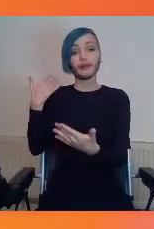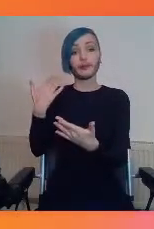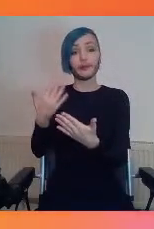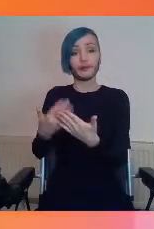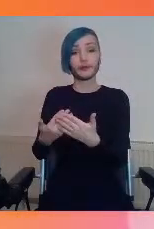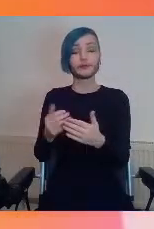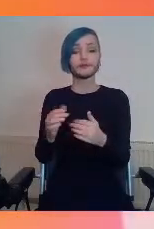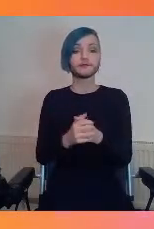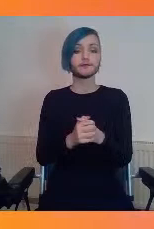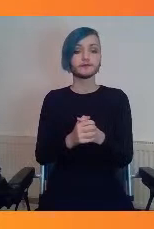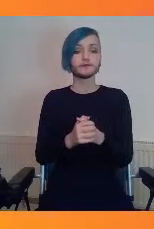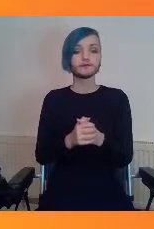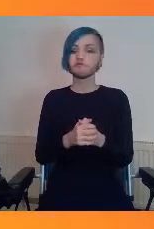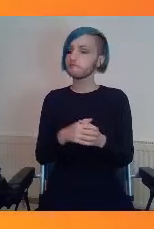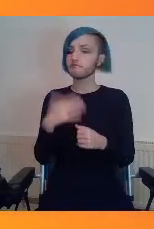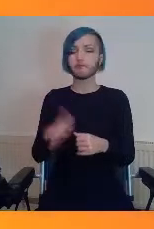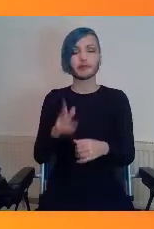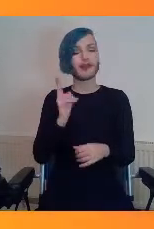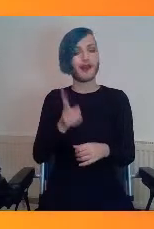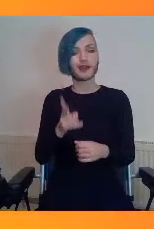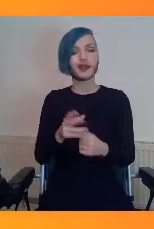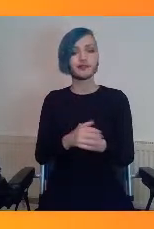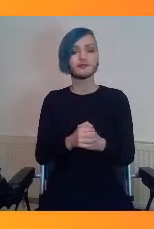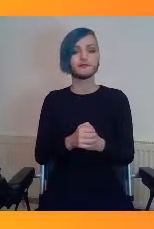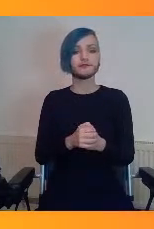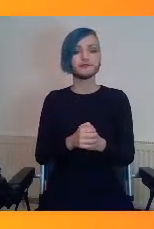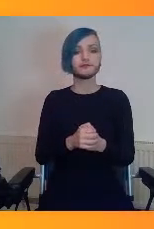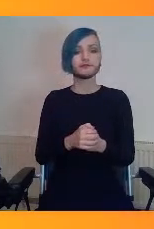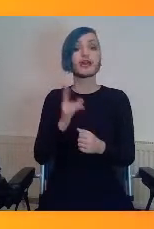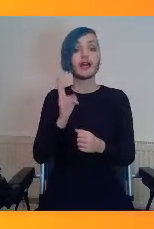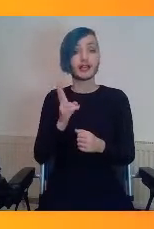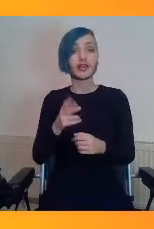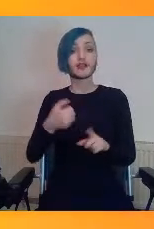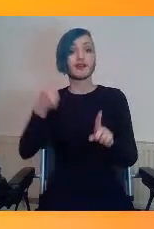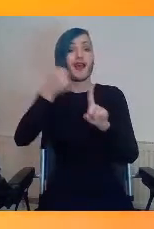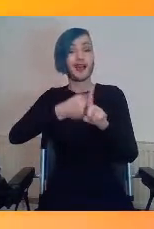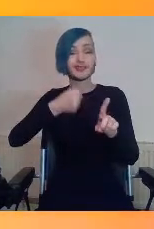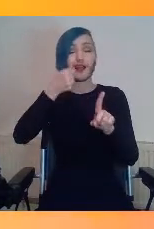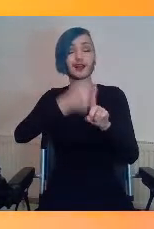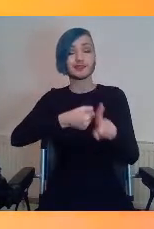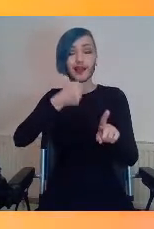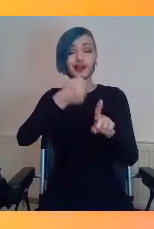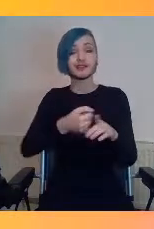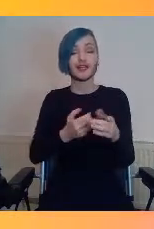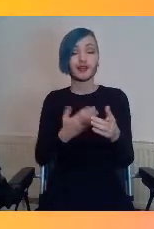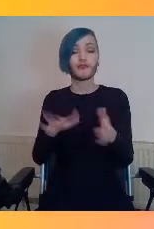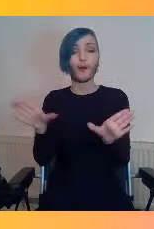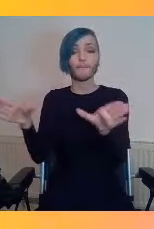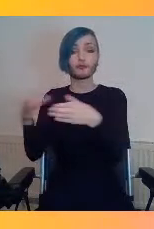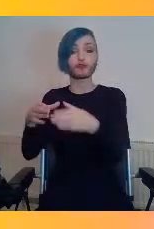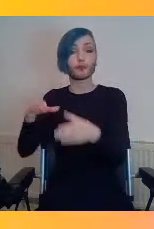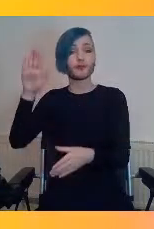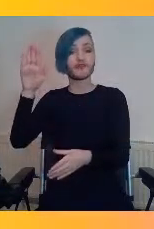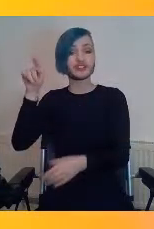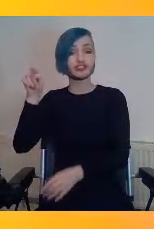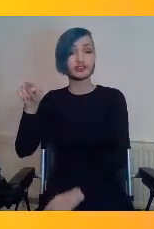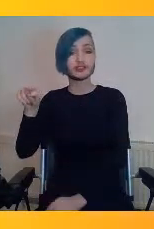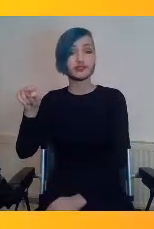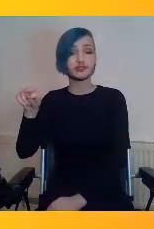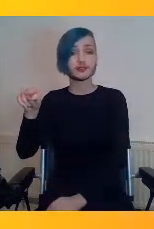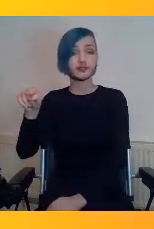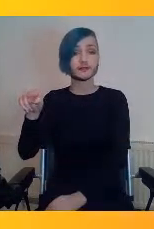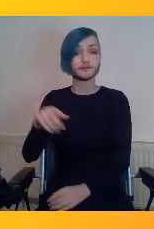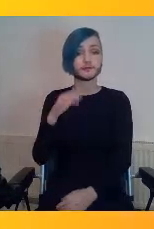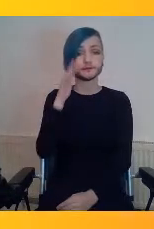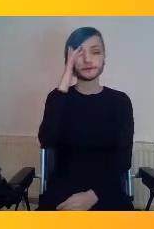action second time, and we attacked violently by this far-right group again, because they wanted to